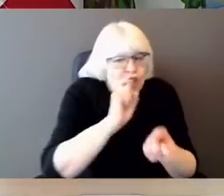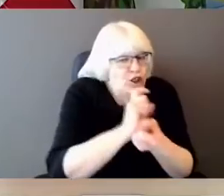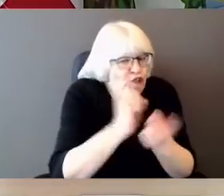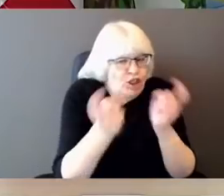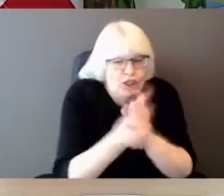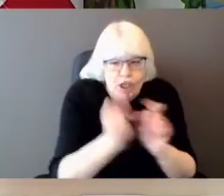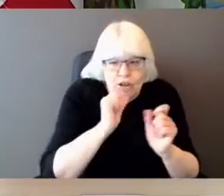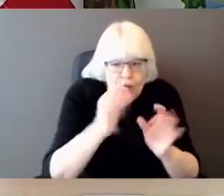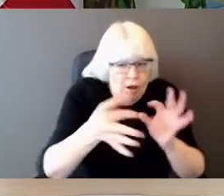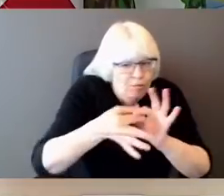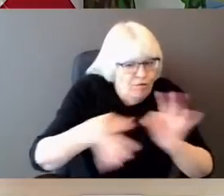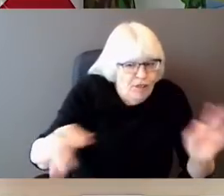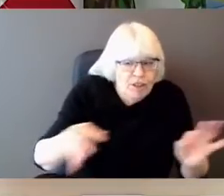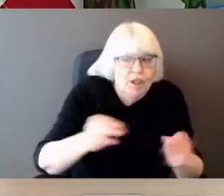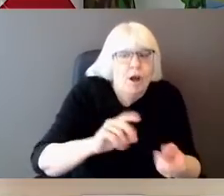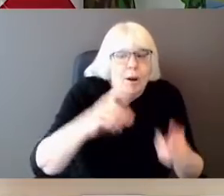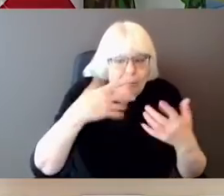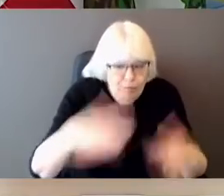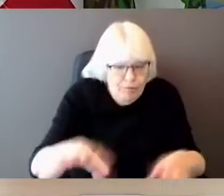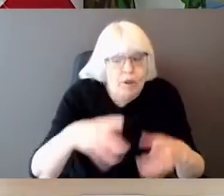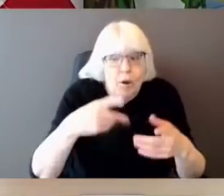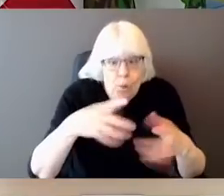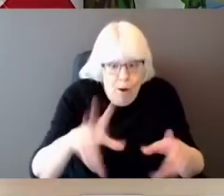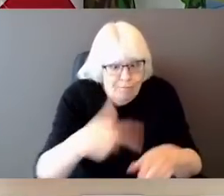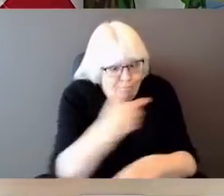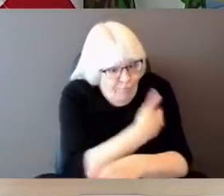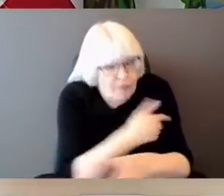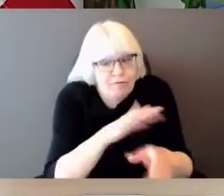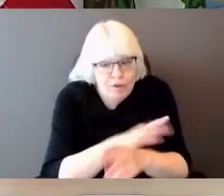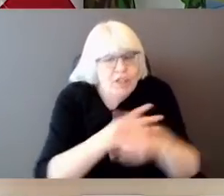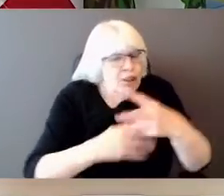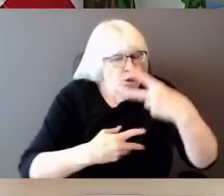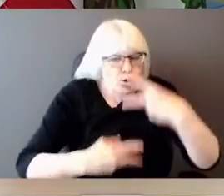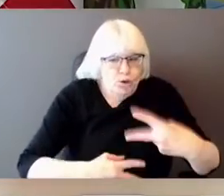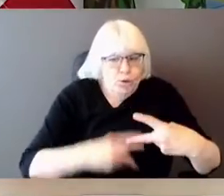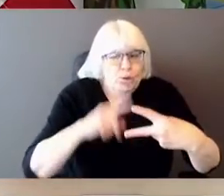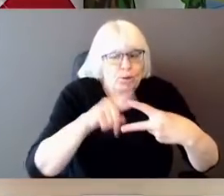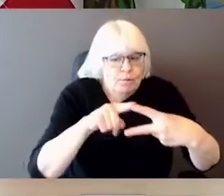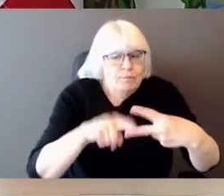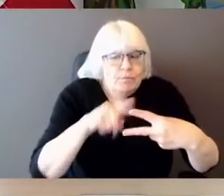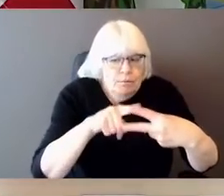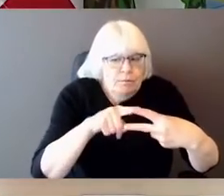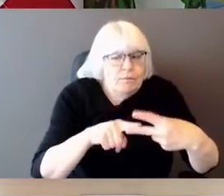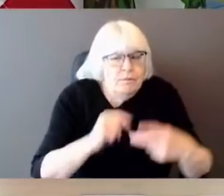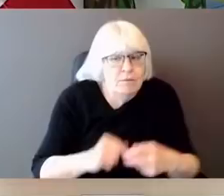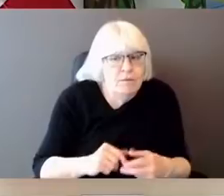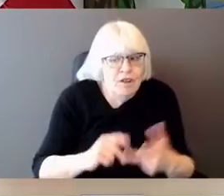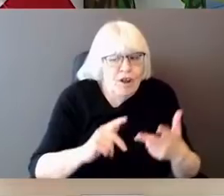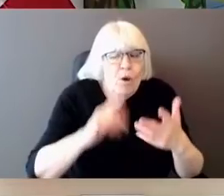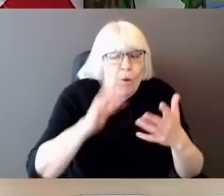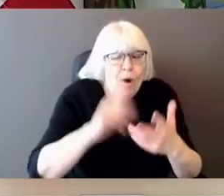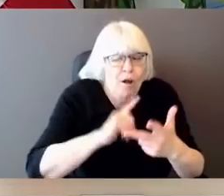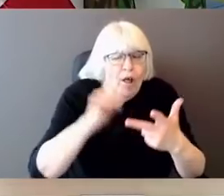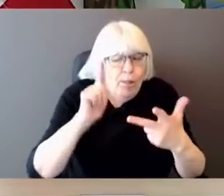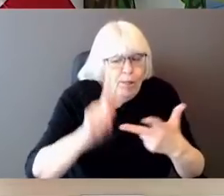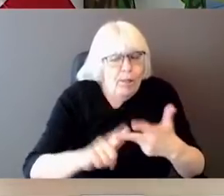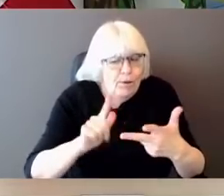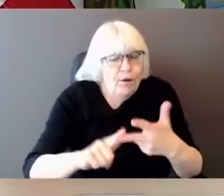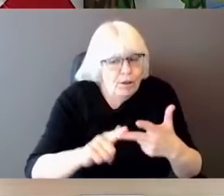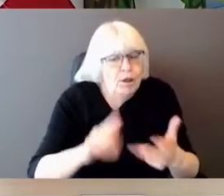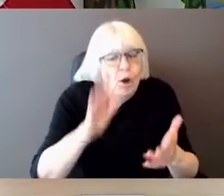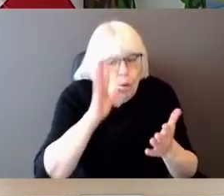certainly continuing to emphasize that having a booster will provide so much more protection against severe